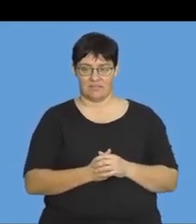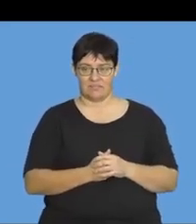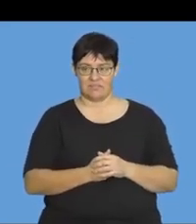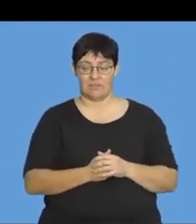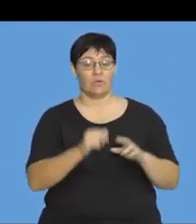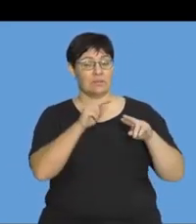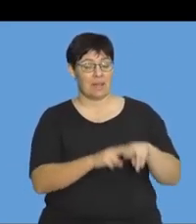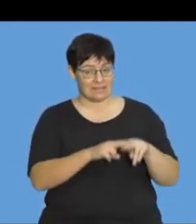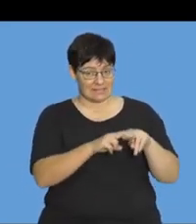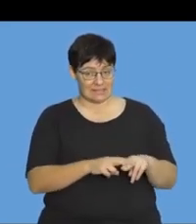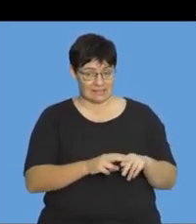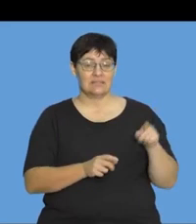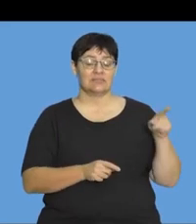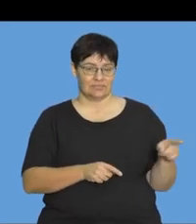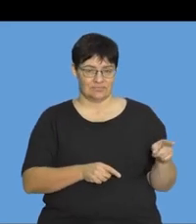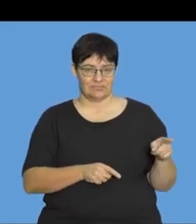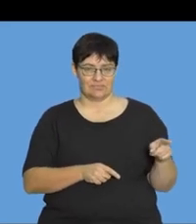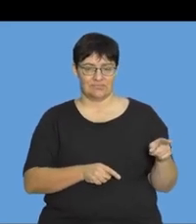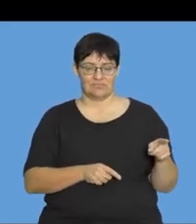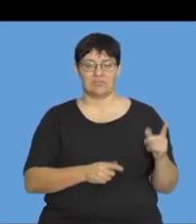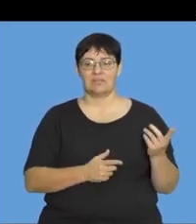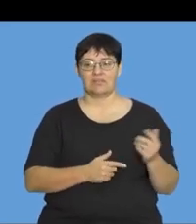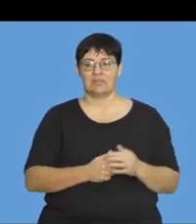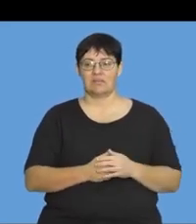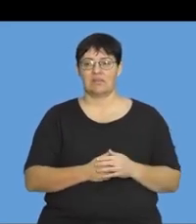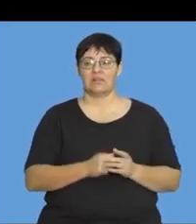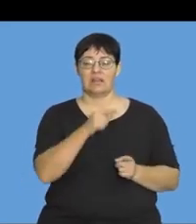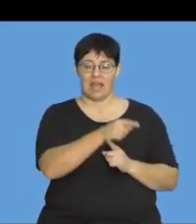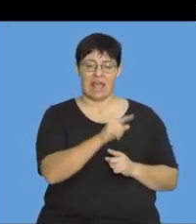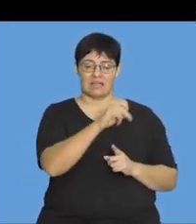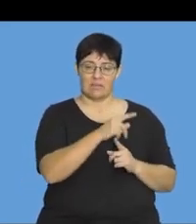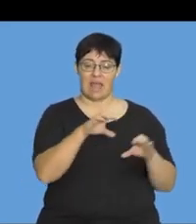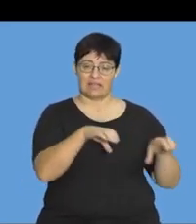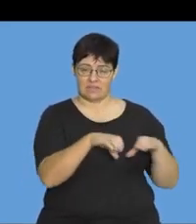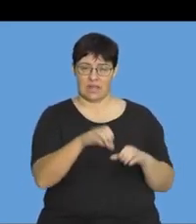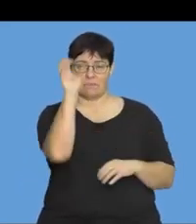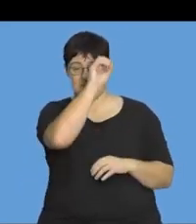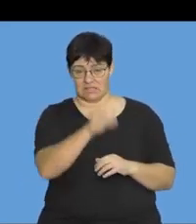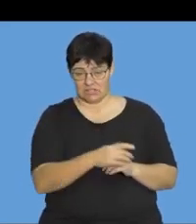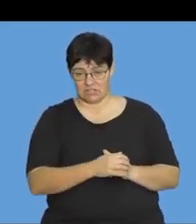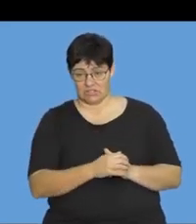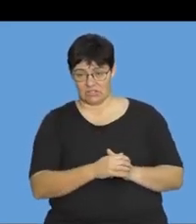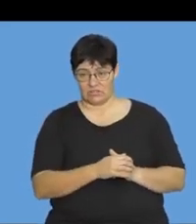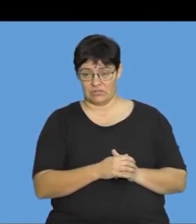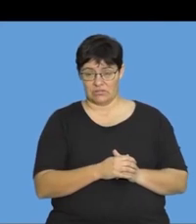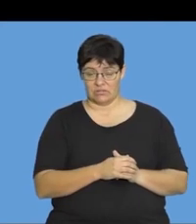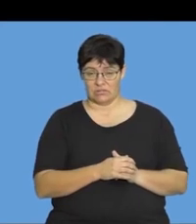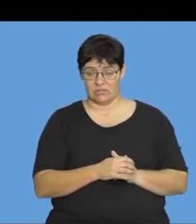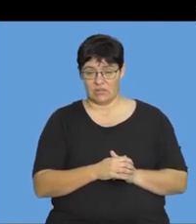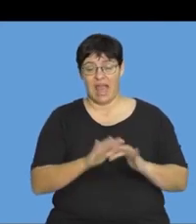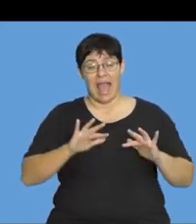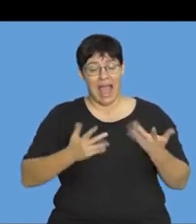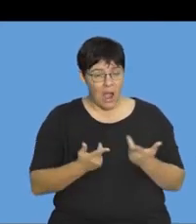variable? It's enzyme activity, the percentage. In other words, how does